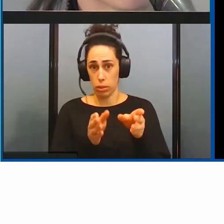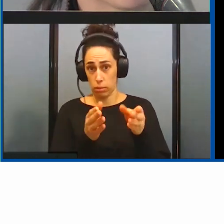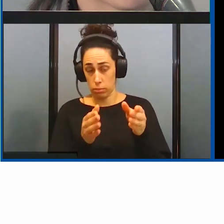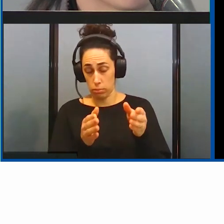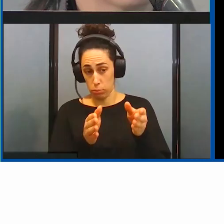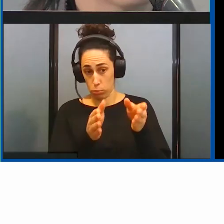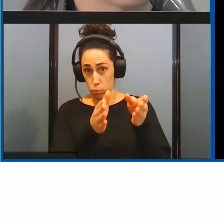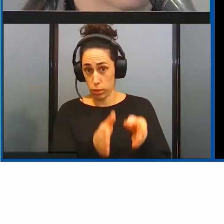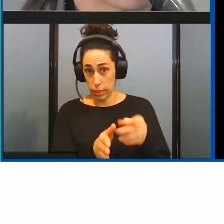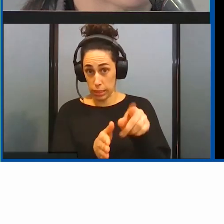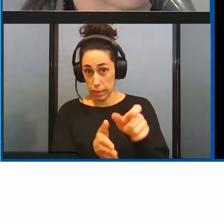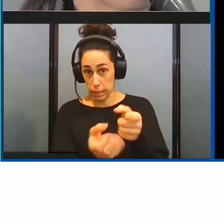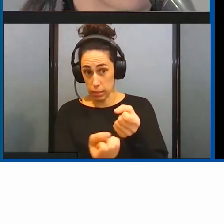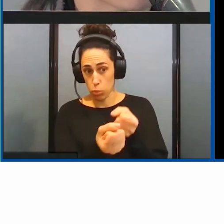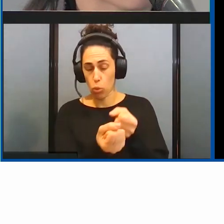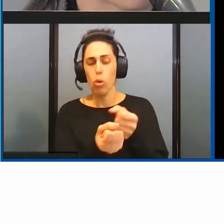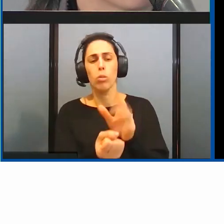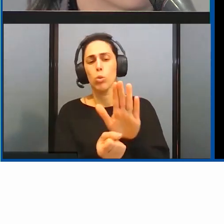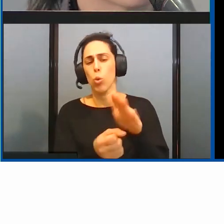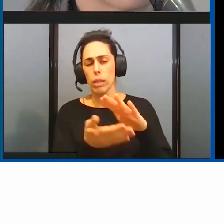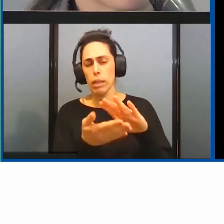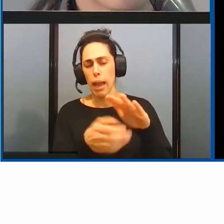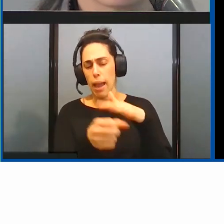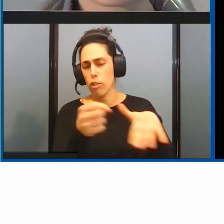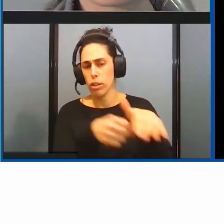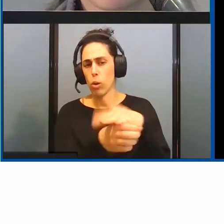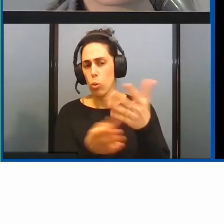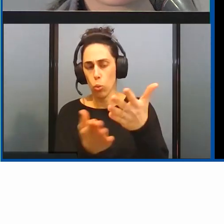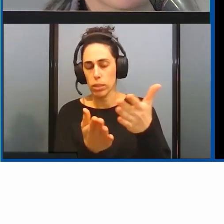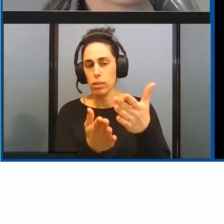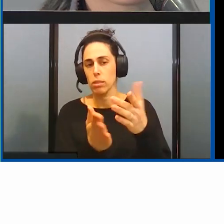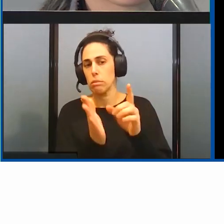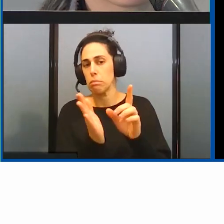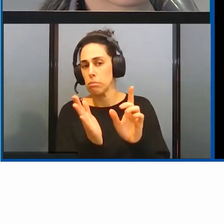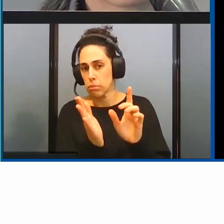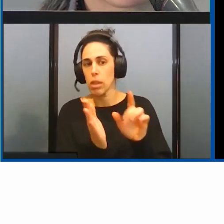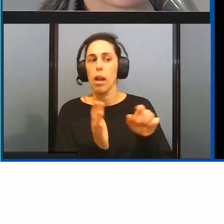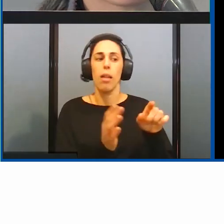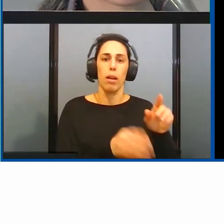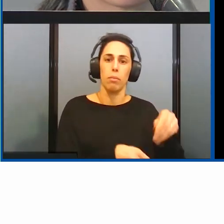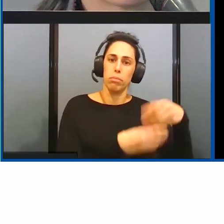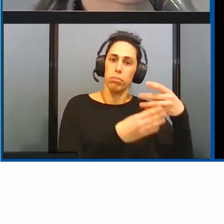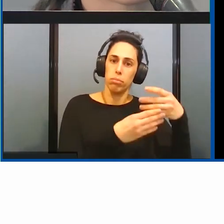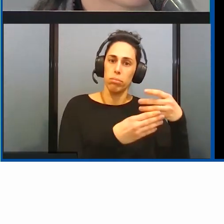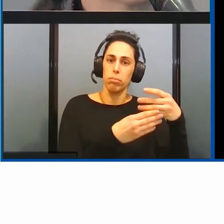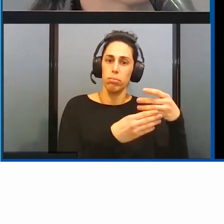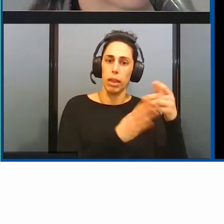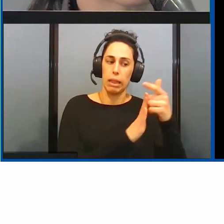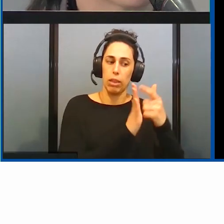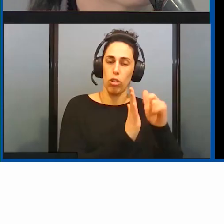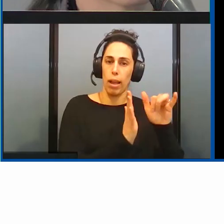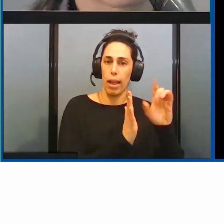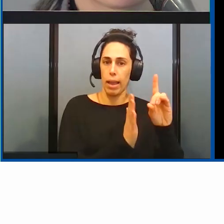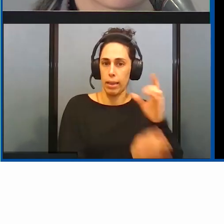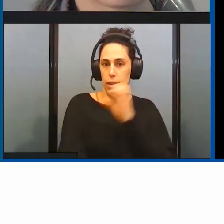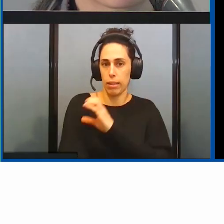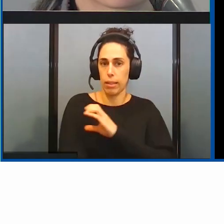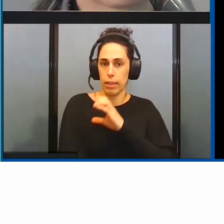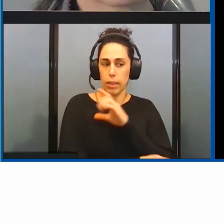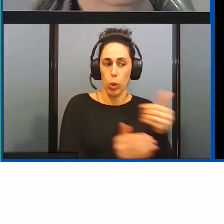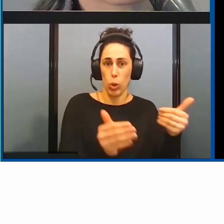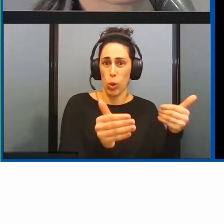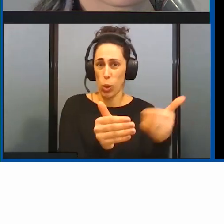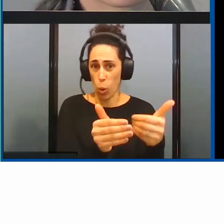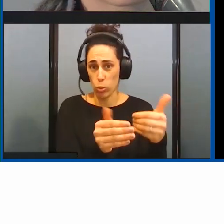services exist would be a starting point to figure out. Sometimes it's not listed on their website. Sometimes you'd have to call them to find